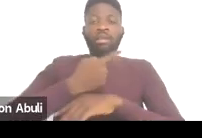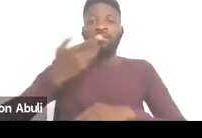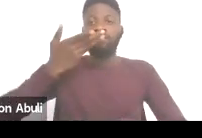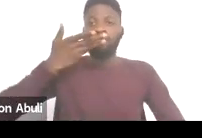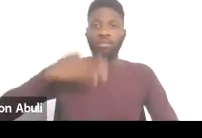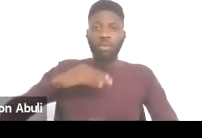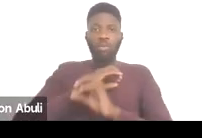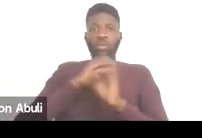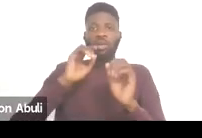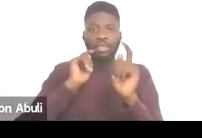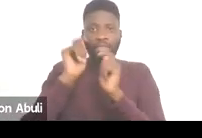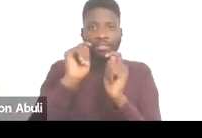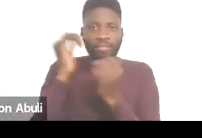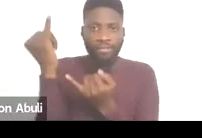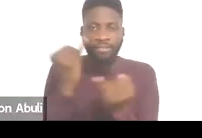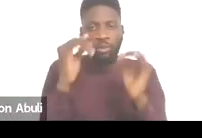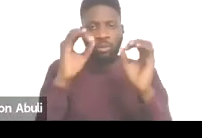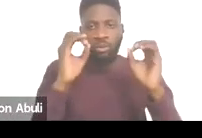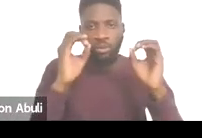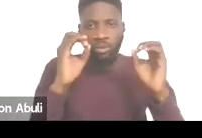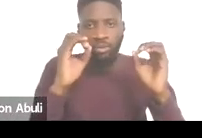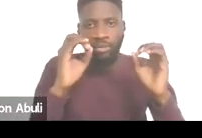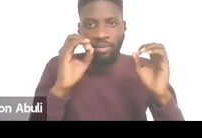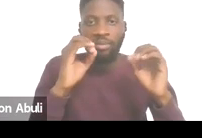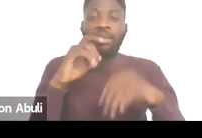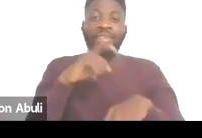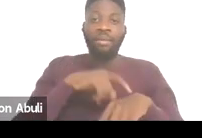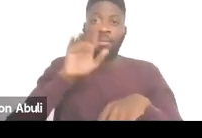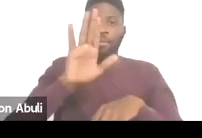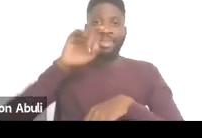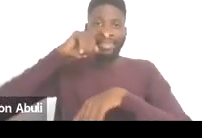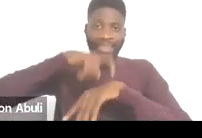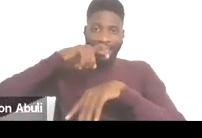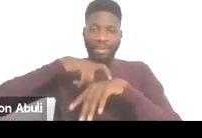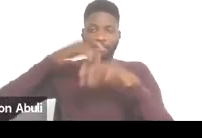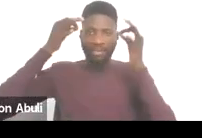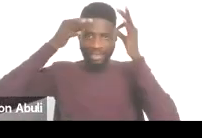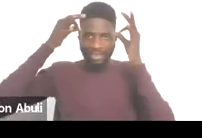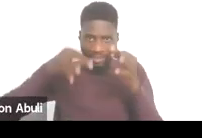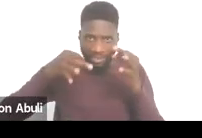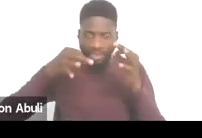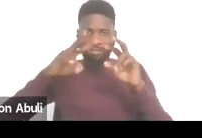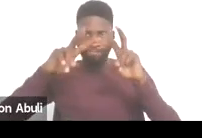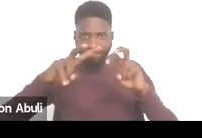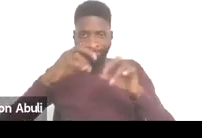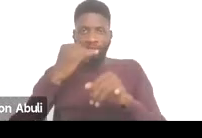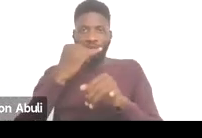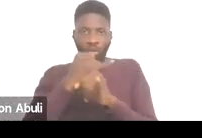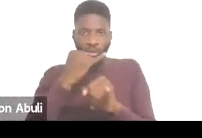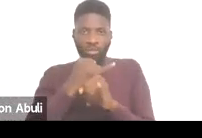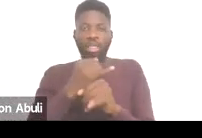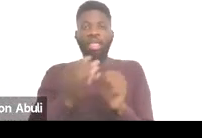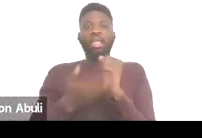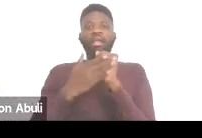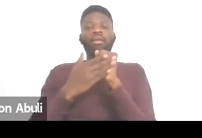interview invite even for any of them. When you devote your time to your job search, it helps you be objective